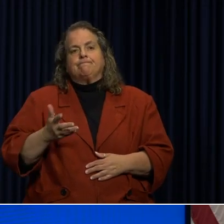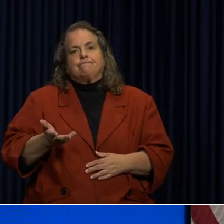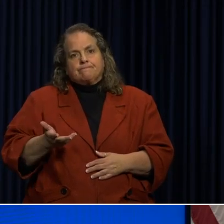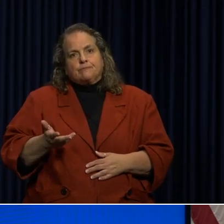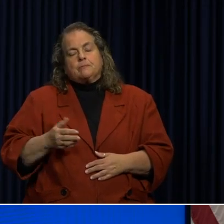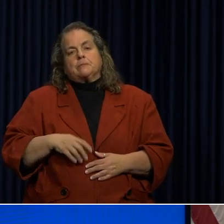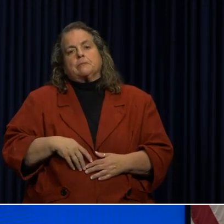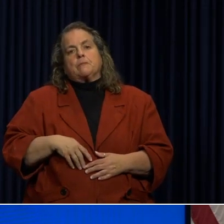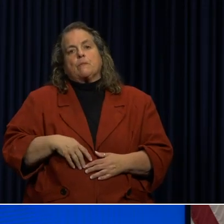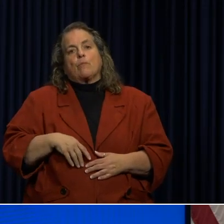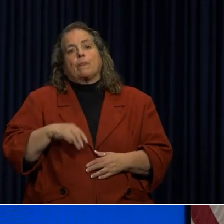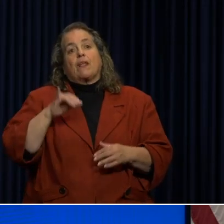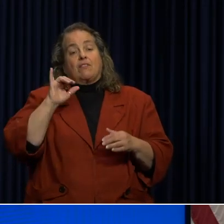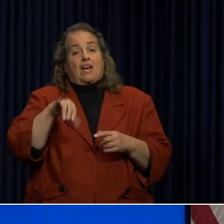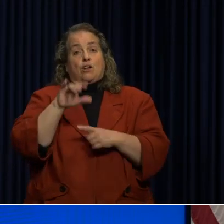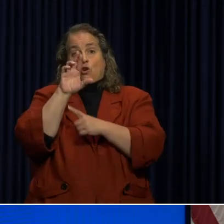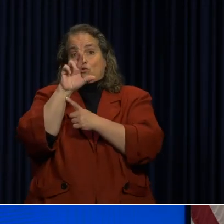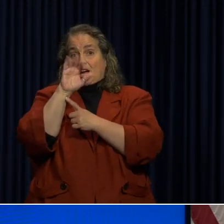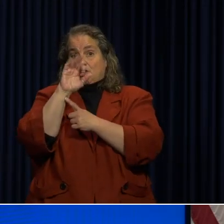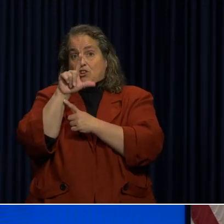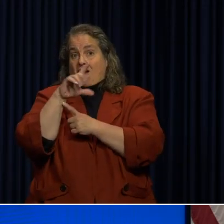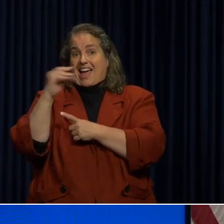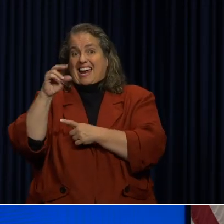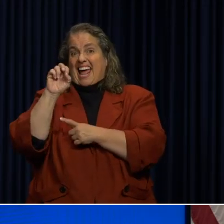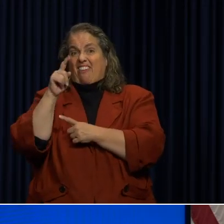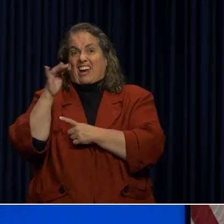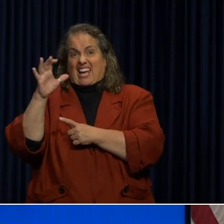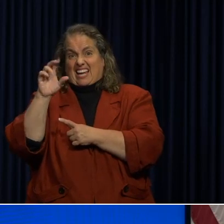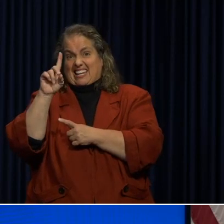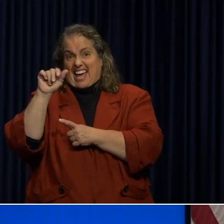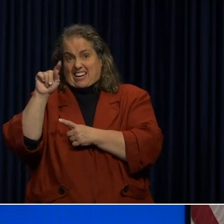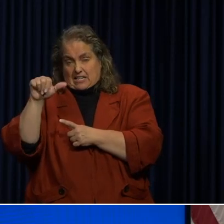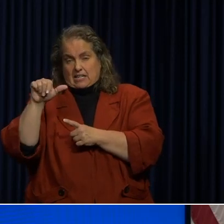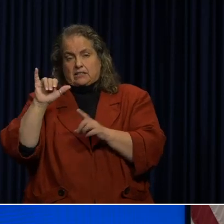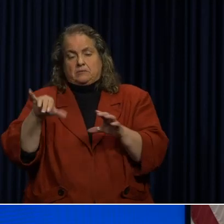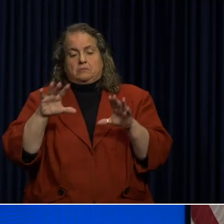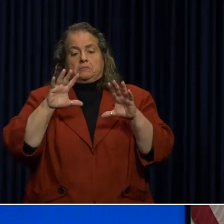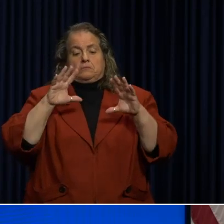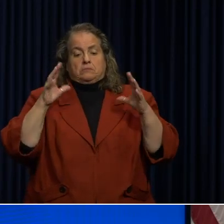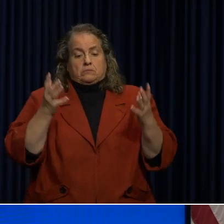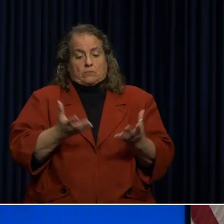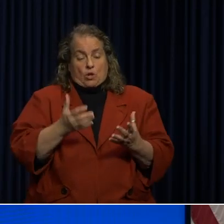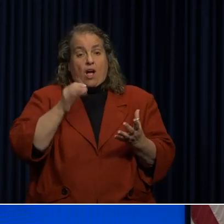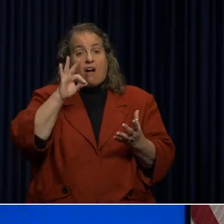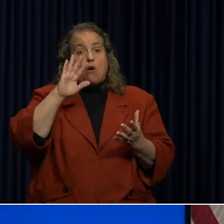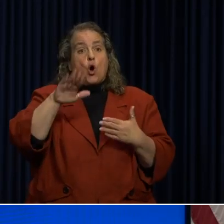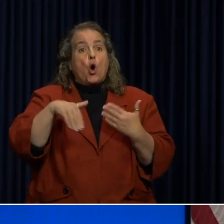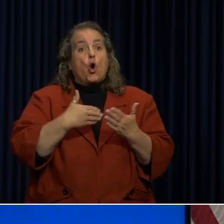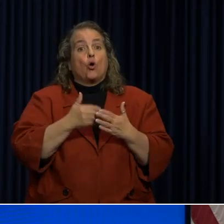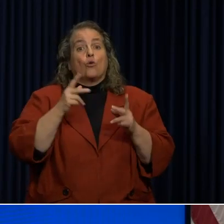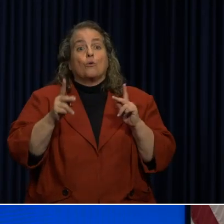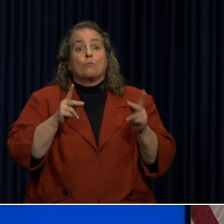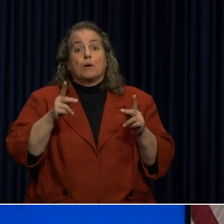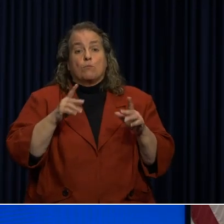Breaking down the racial and ethnic data, we know the